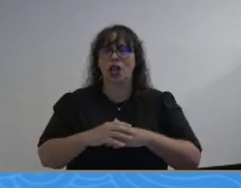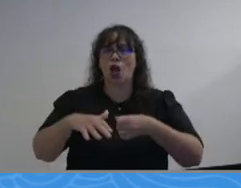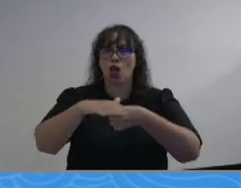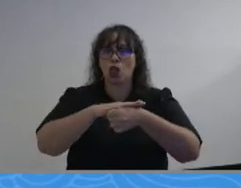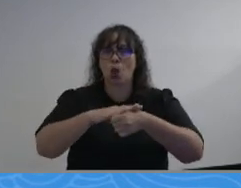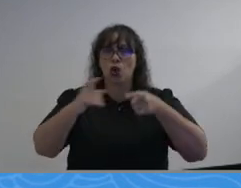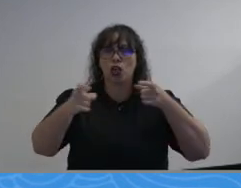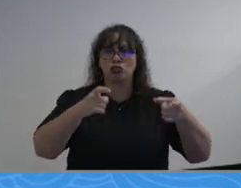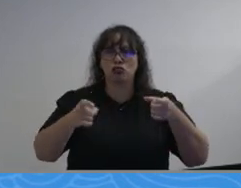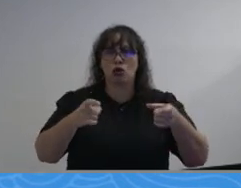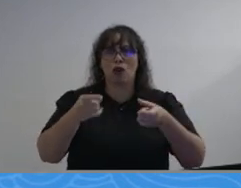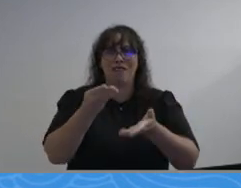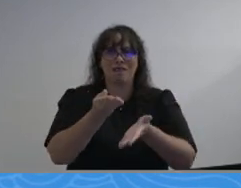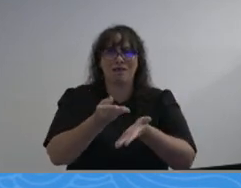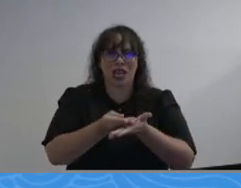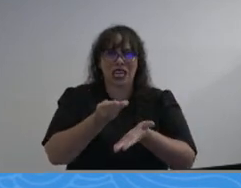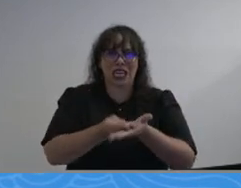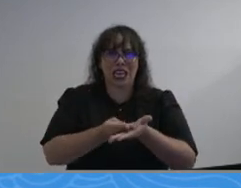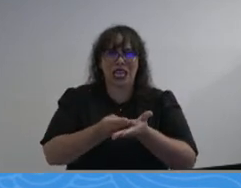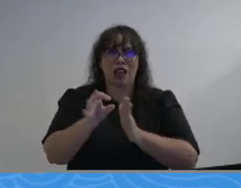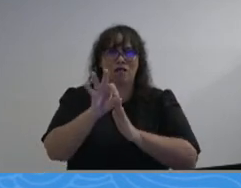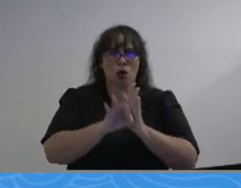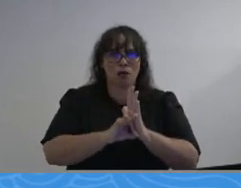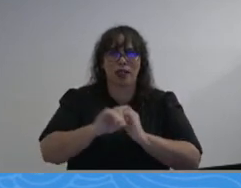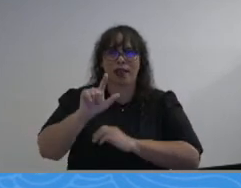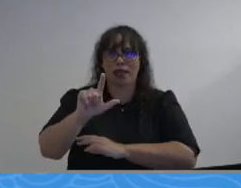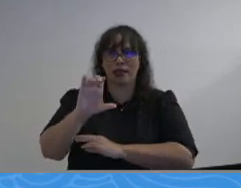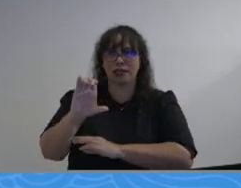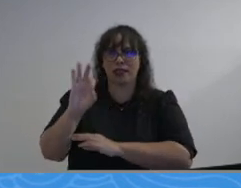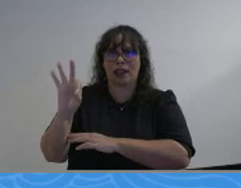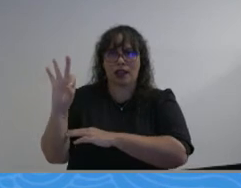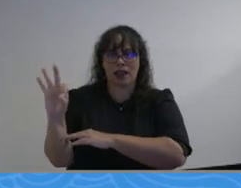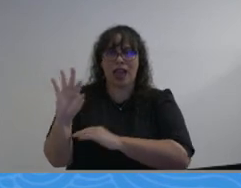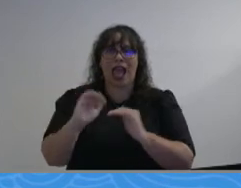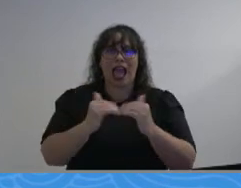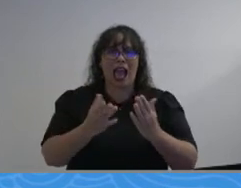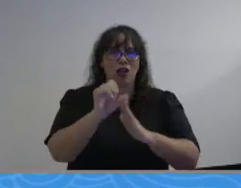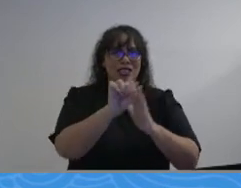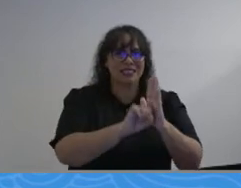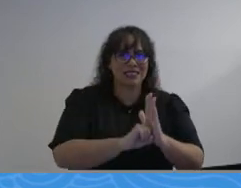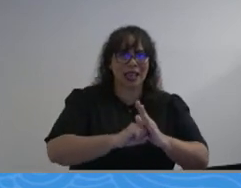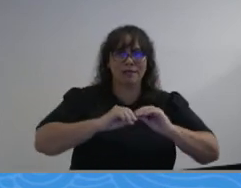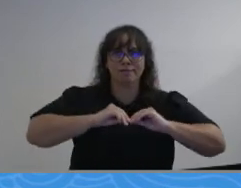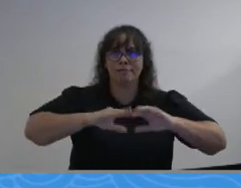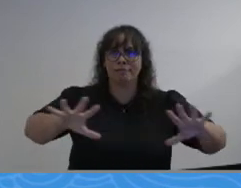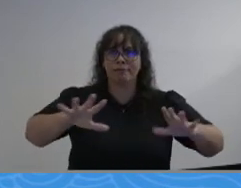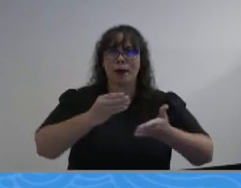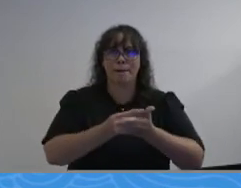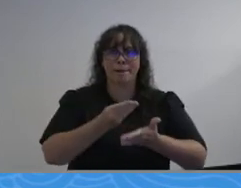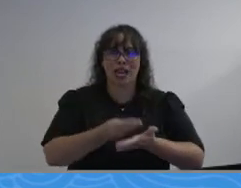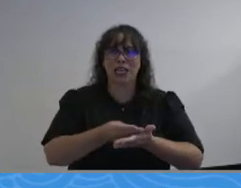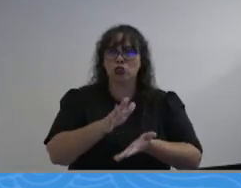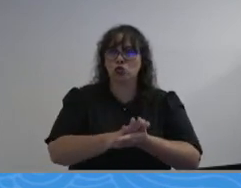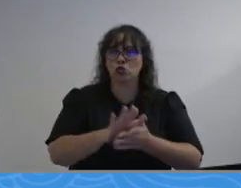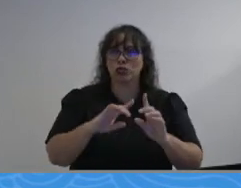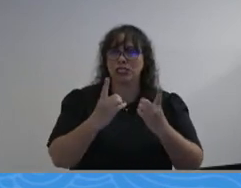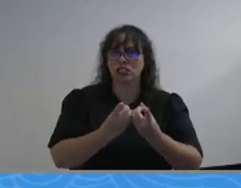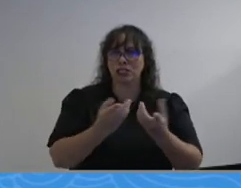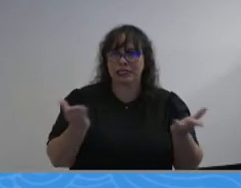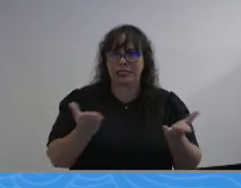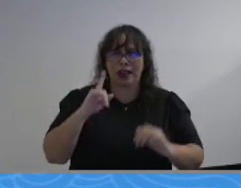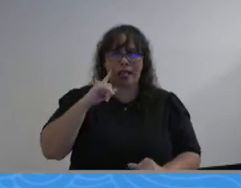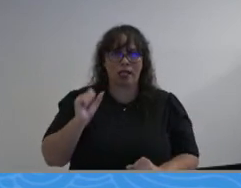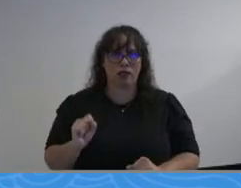funding formula is the way that the state allocates money to school districts in California. And it's